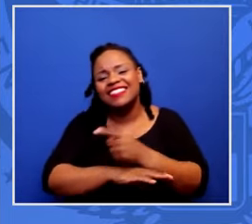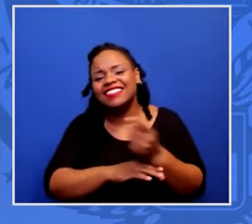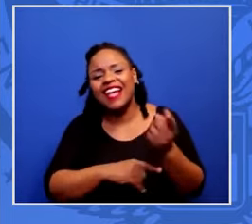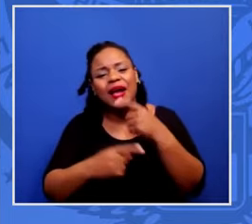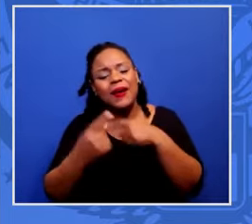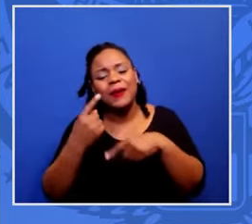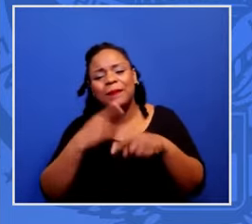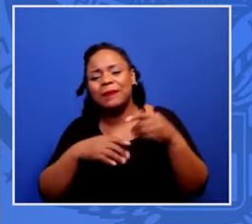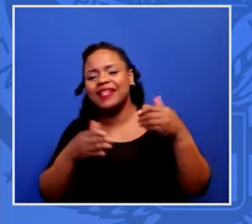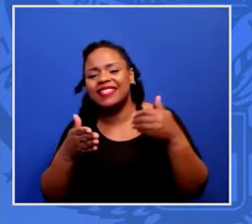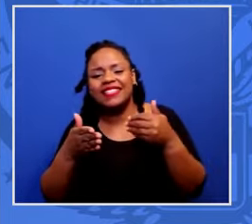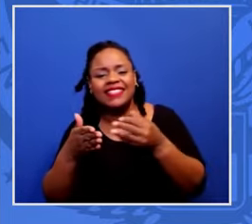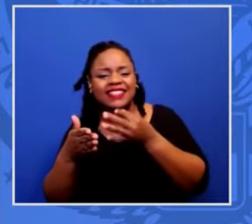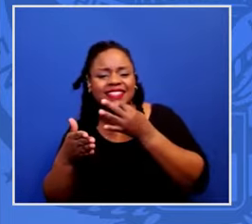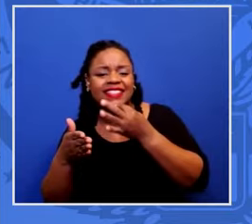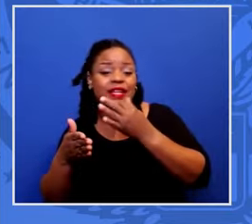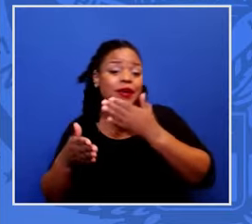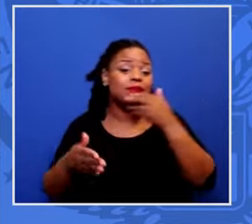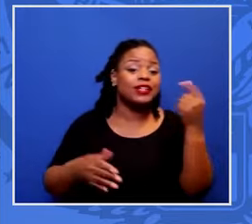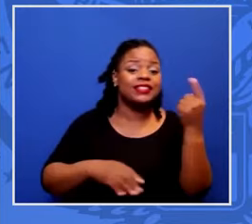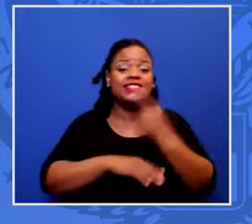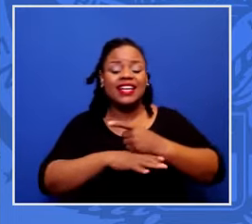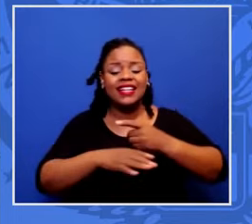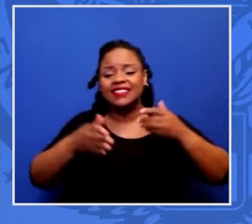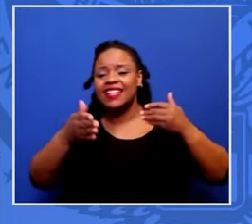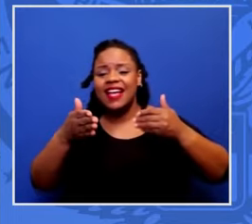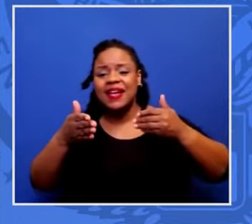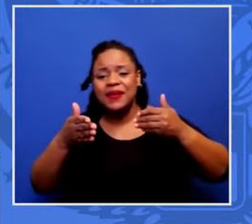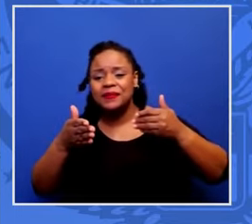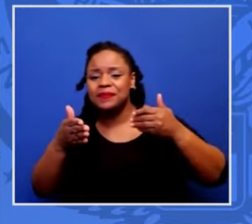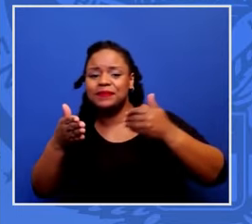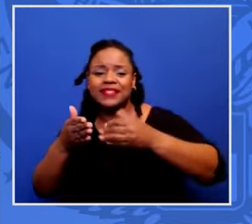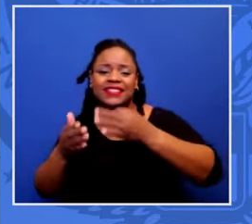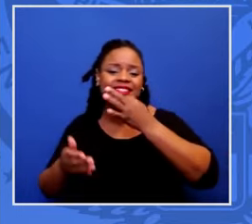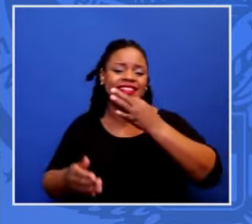better days are coming,